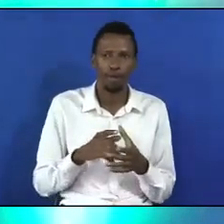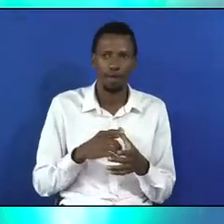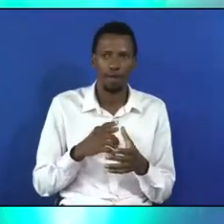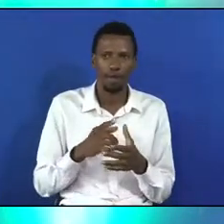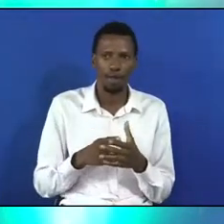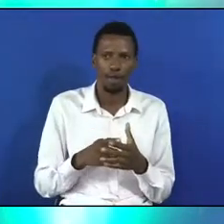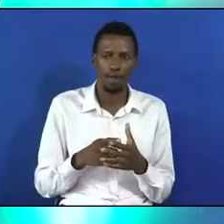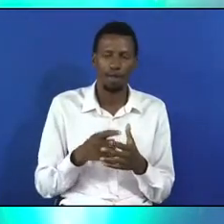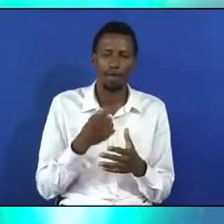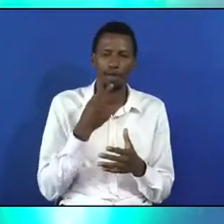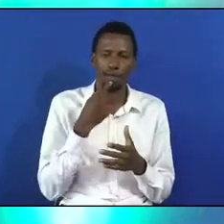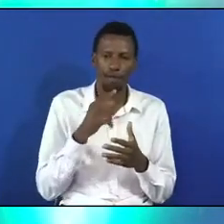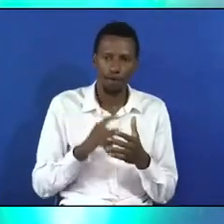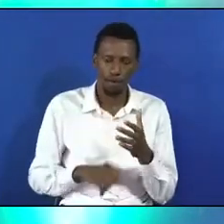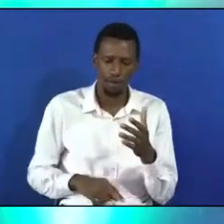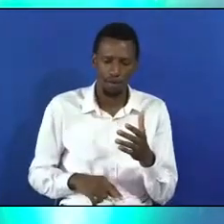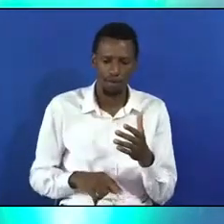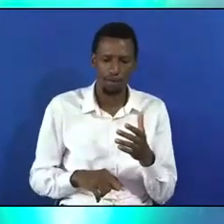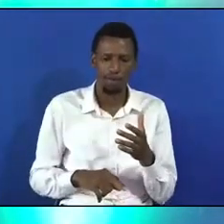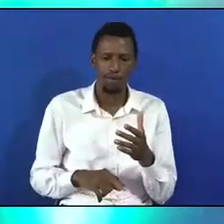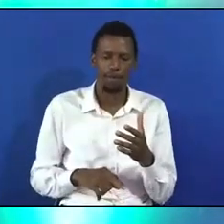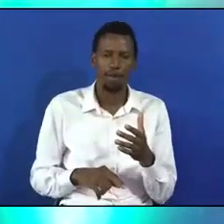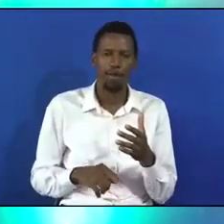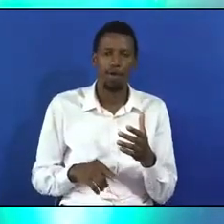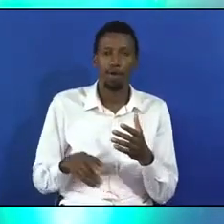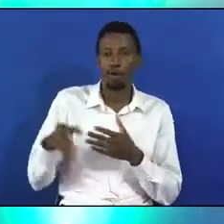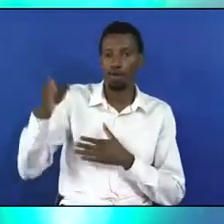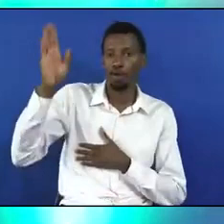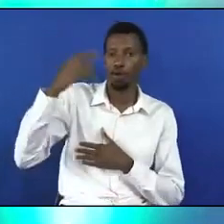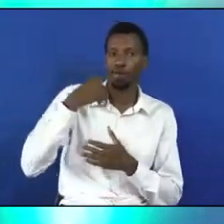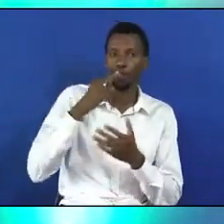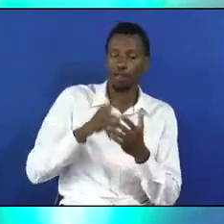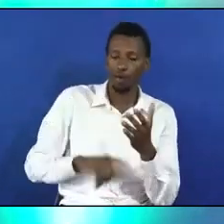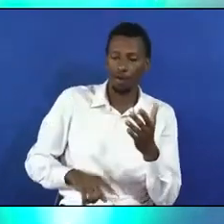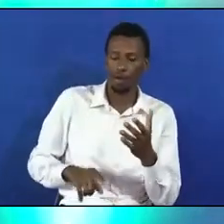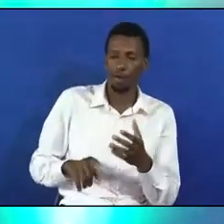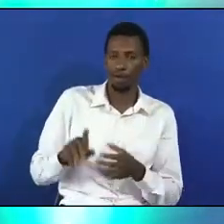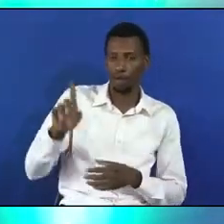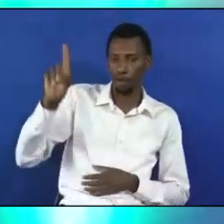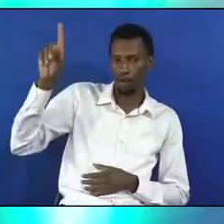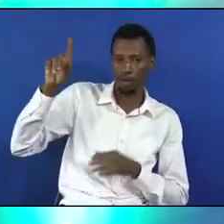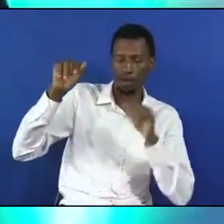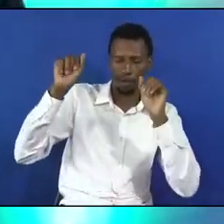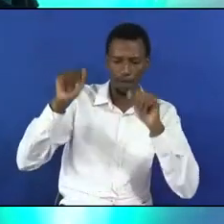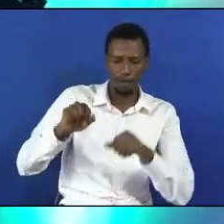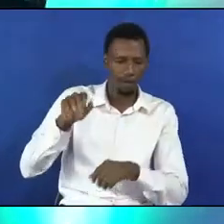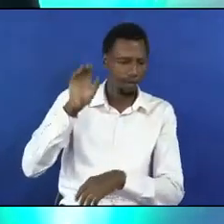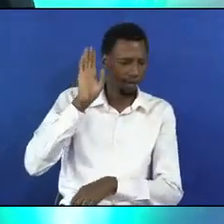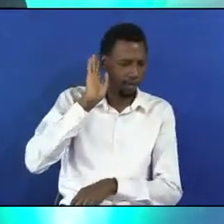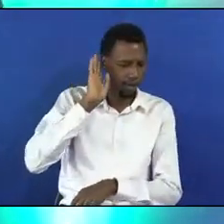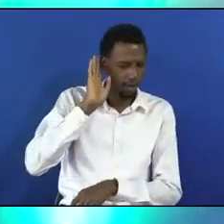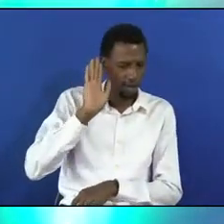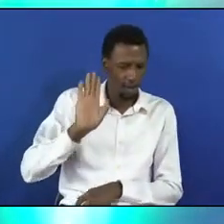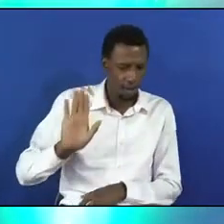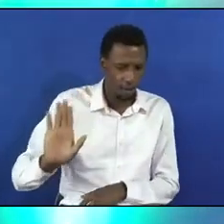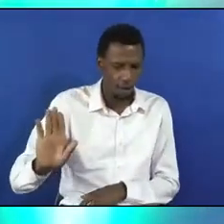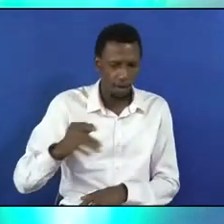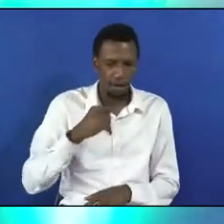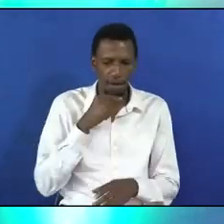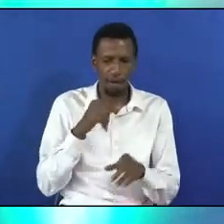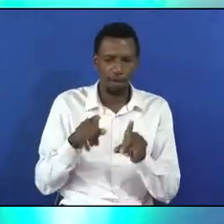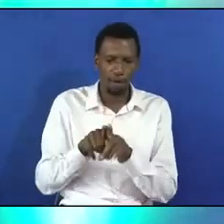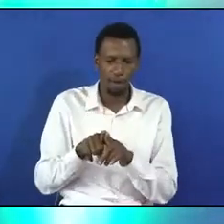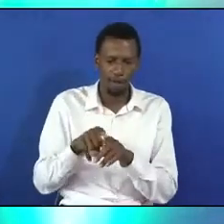and is saying, I can hear your brother's blood crying unto me from